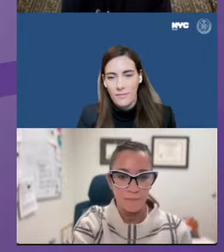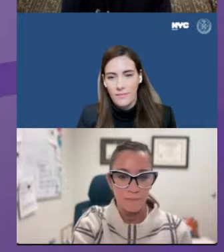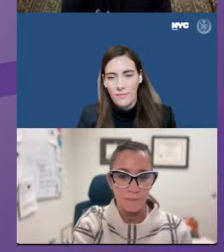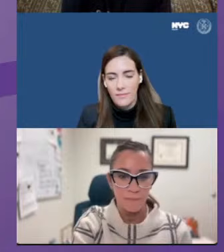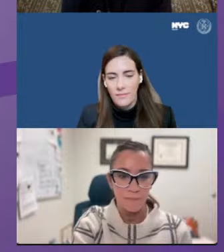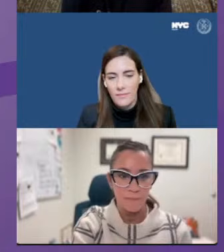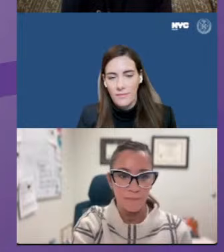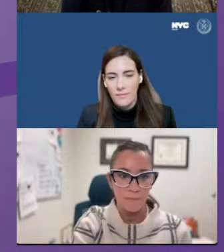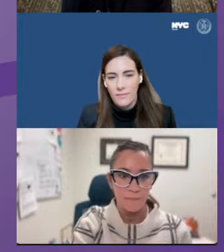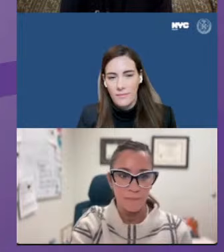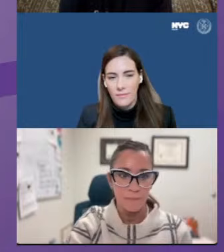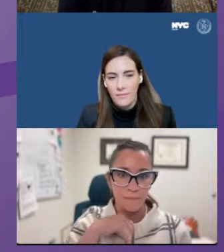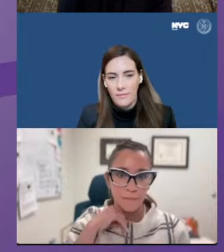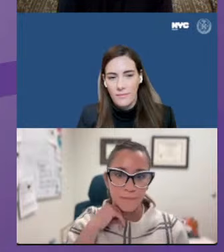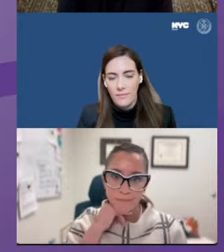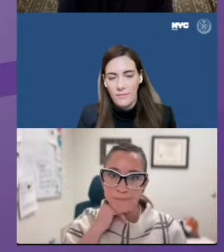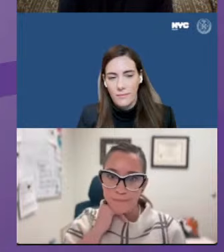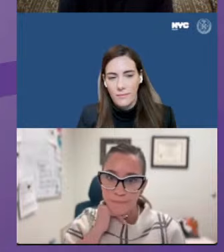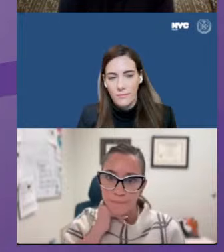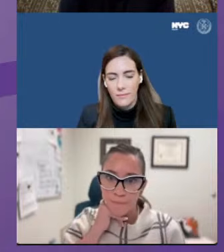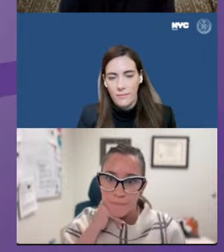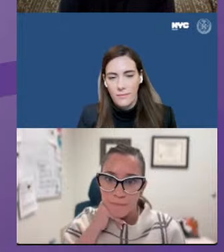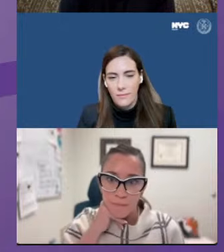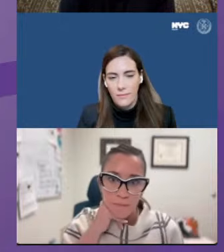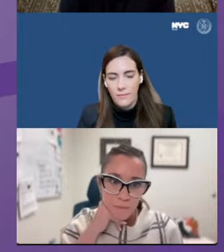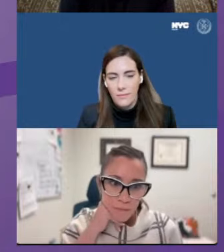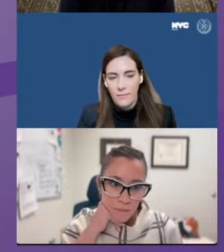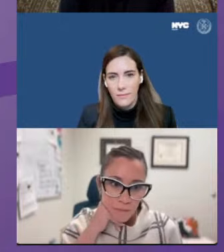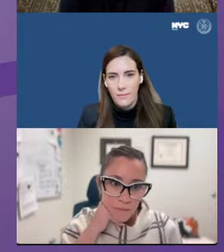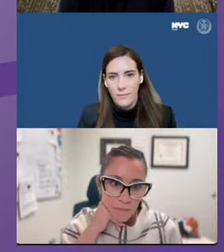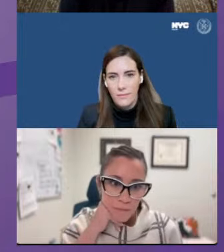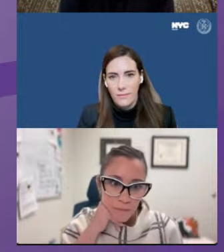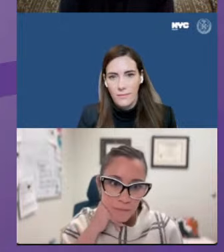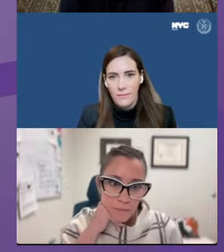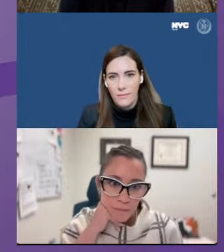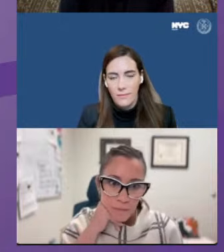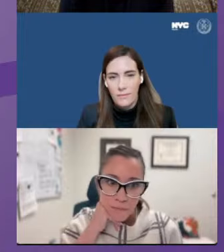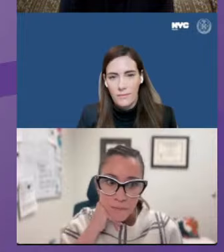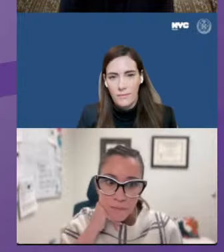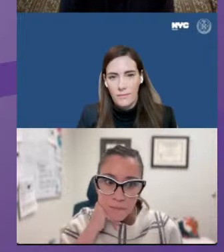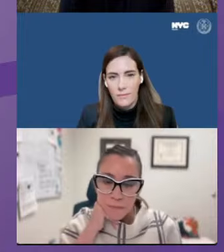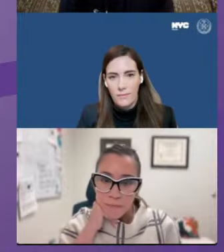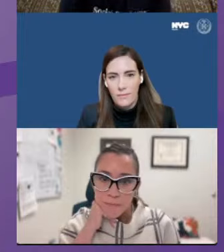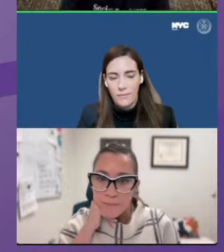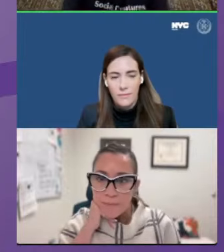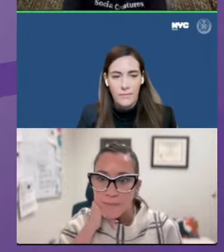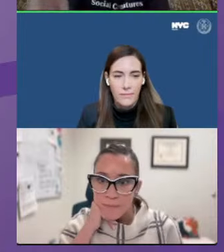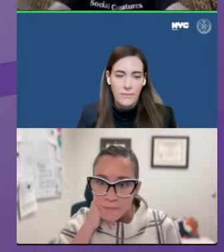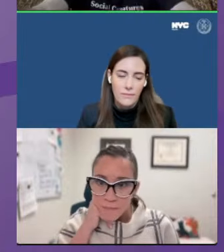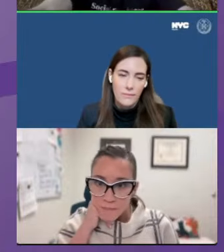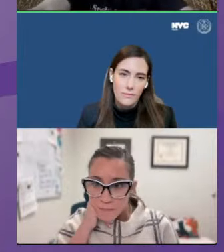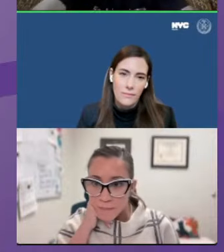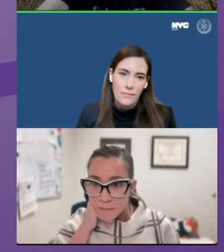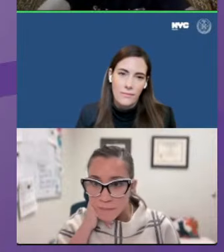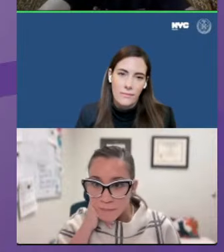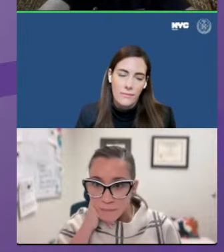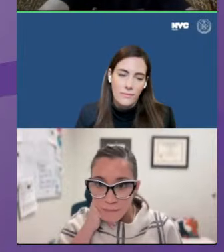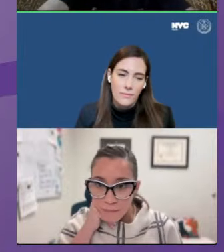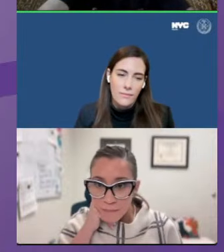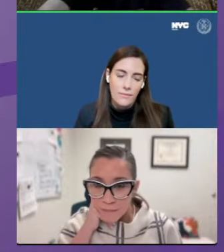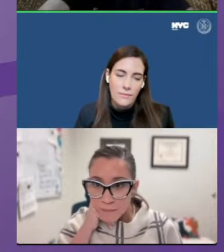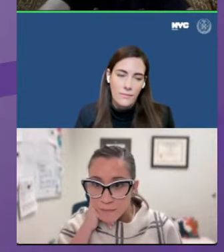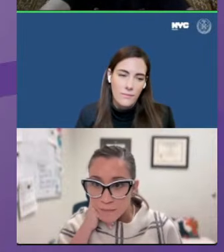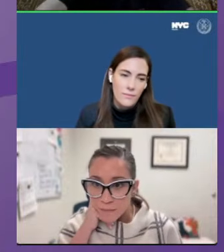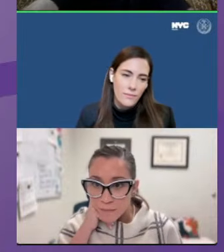studying rapamycin as a potential treatment for long COVID. Why don't you tell us what's going on with that? Yeah, absolutely.